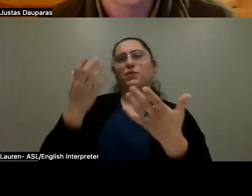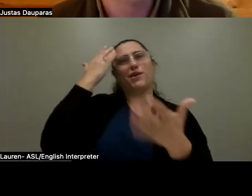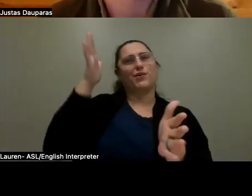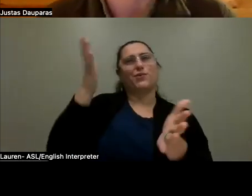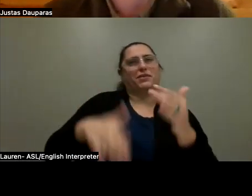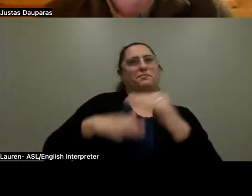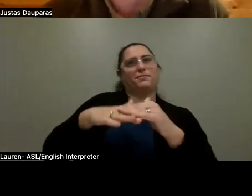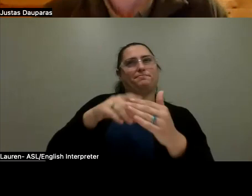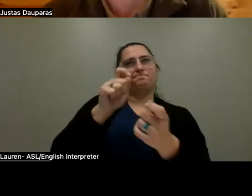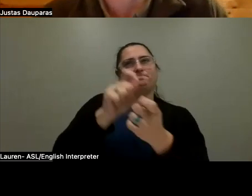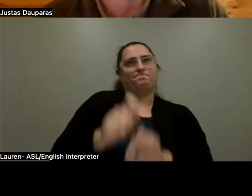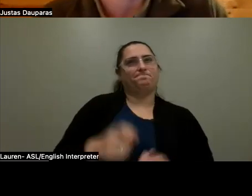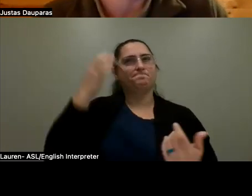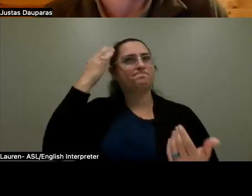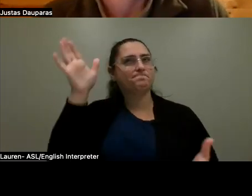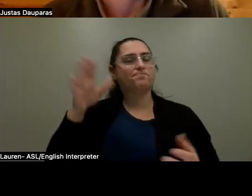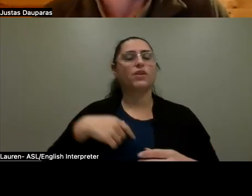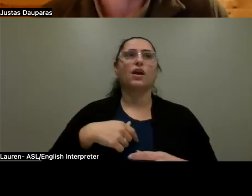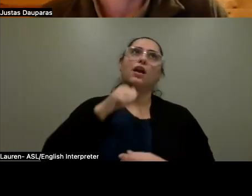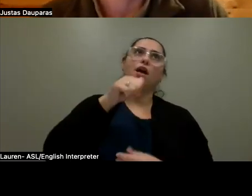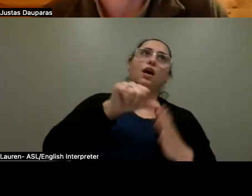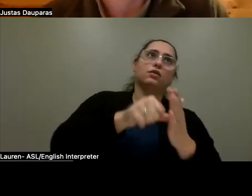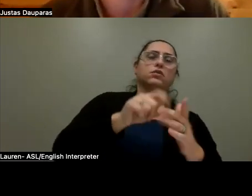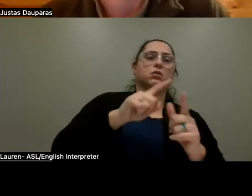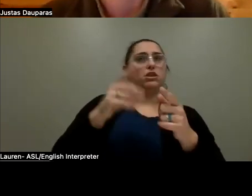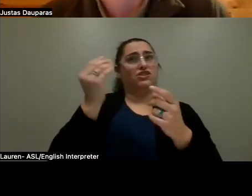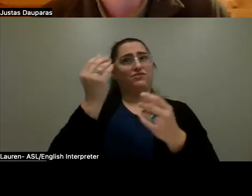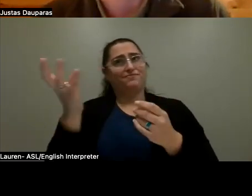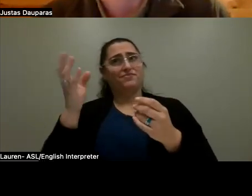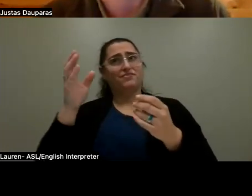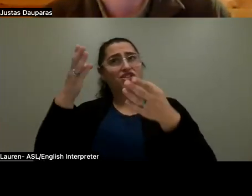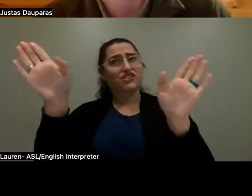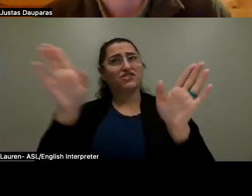I guess I haven't emphasized, but in general, it's quite difficult to